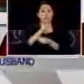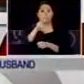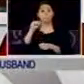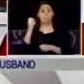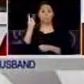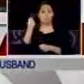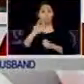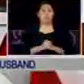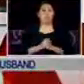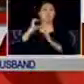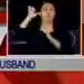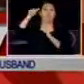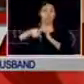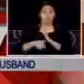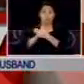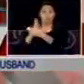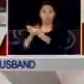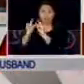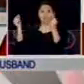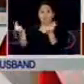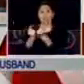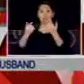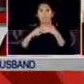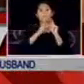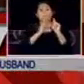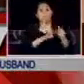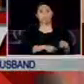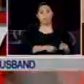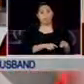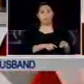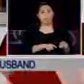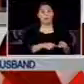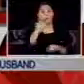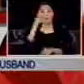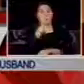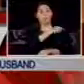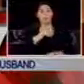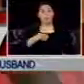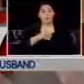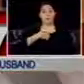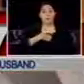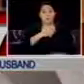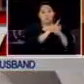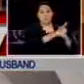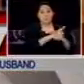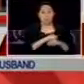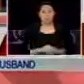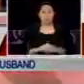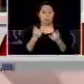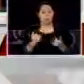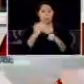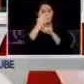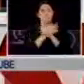filed a reply dated 2 February to the two oppositions to the request of issuance of subpoena. On